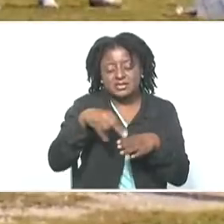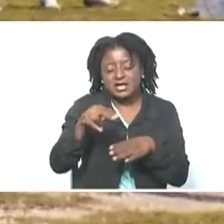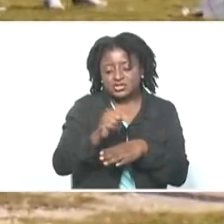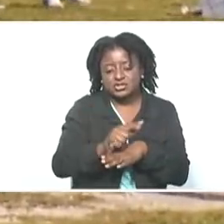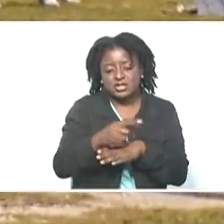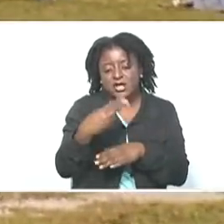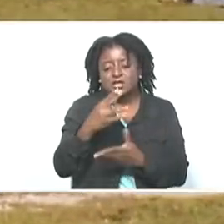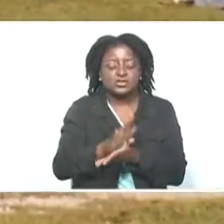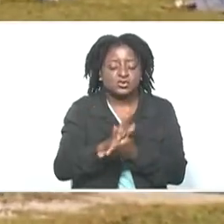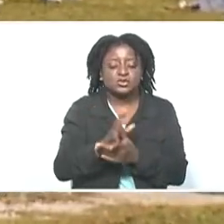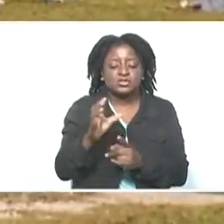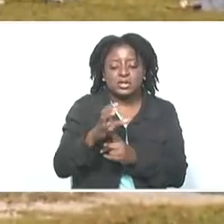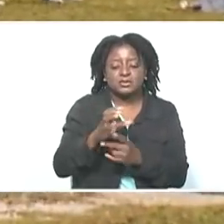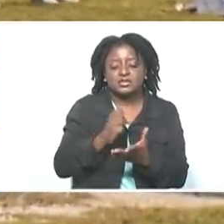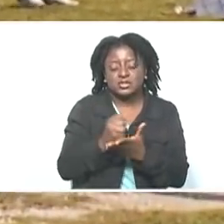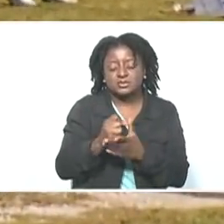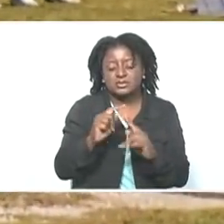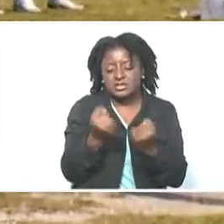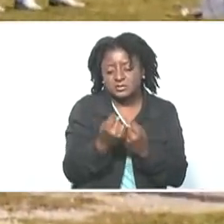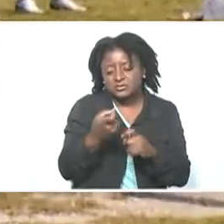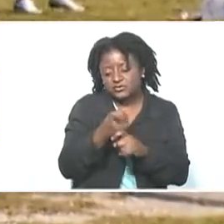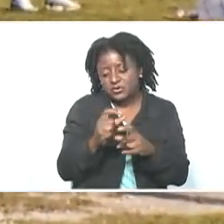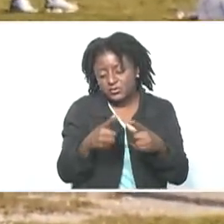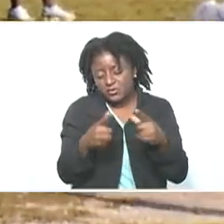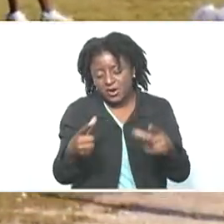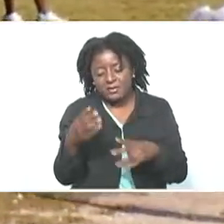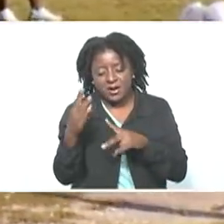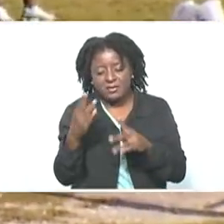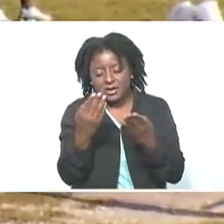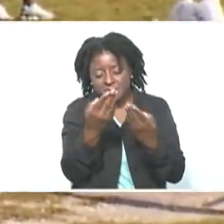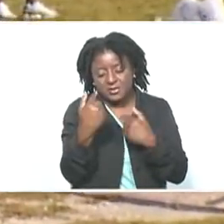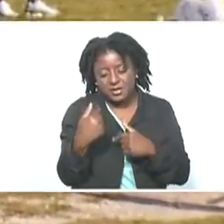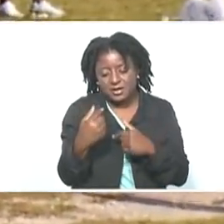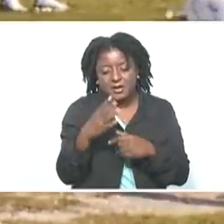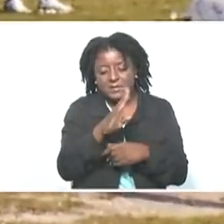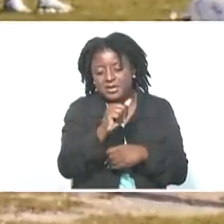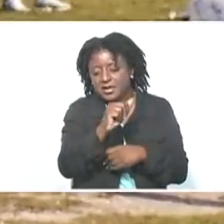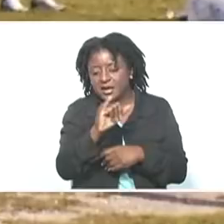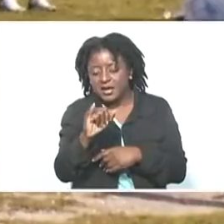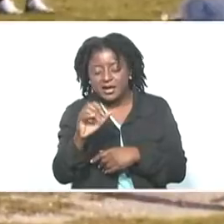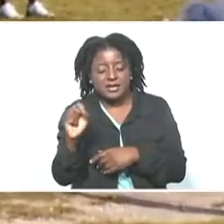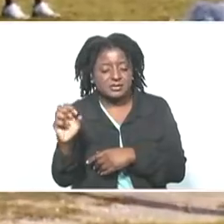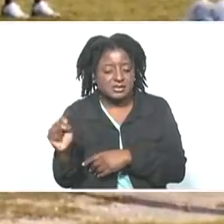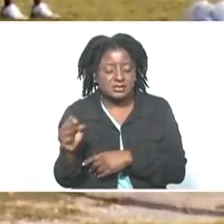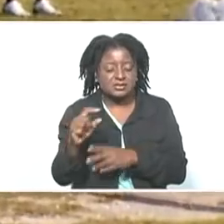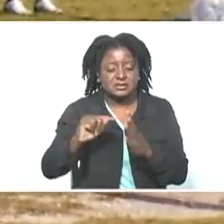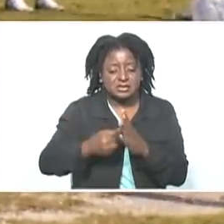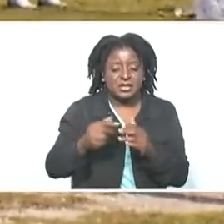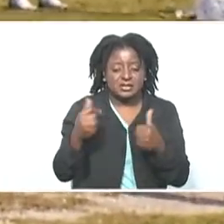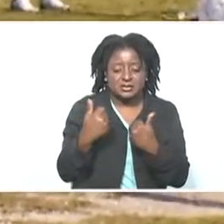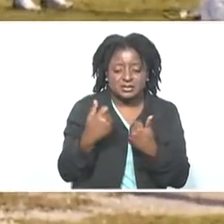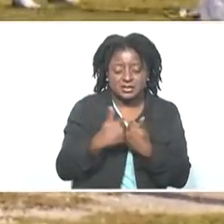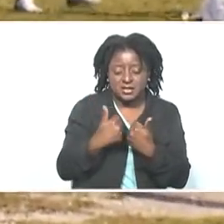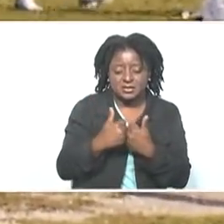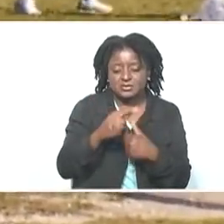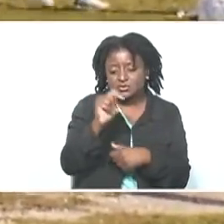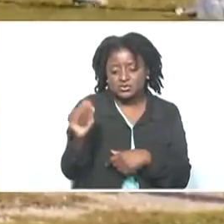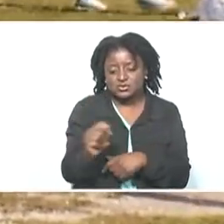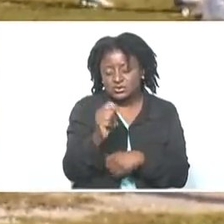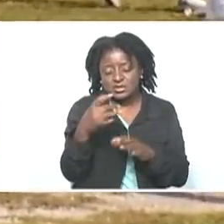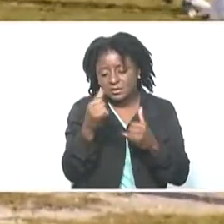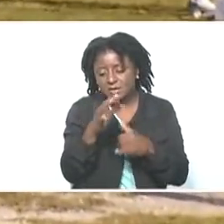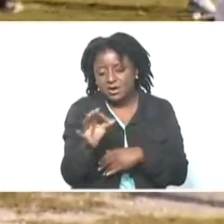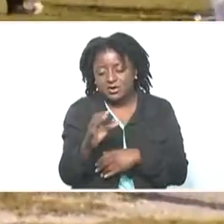week. We'll have teams from Grand Bahama coming over, from BAISS, and they'll start games on Tuesday, which again will be playoff. Thursday